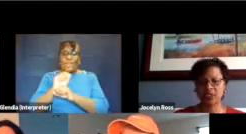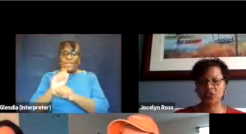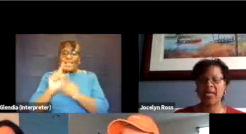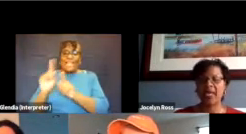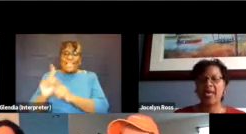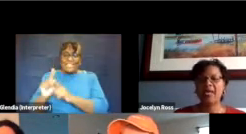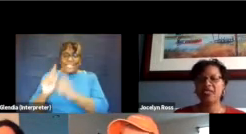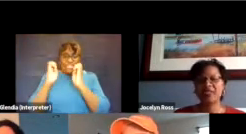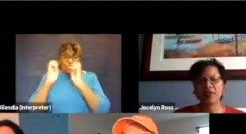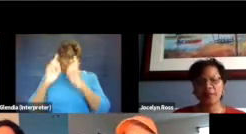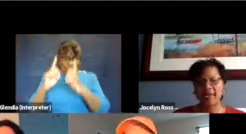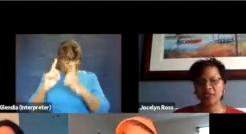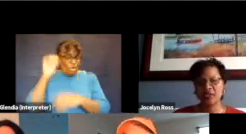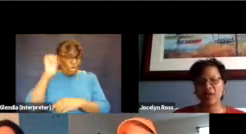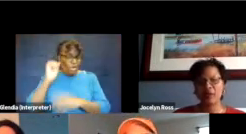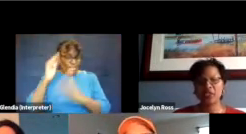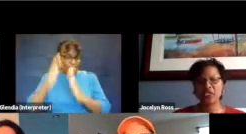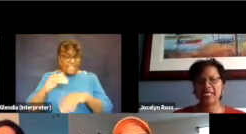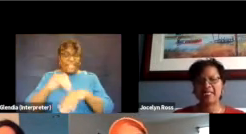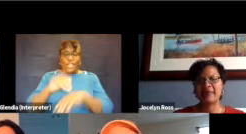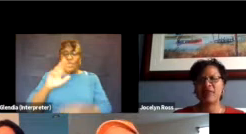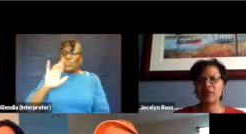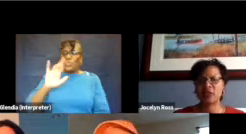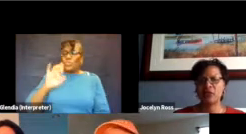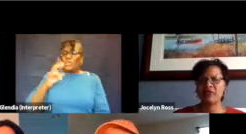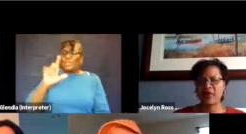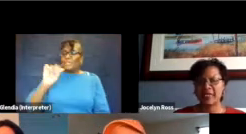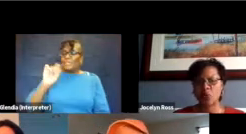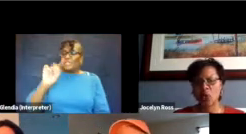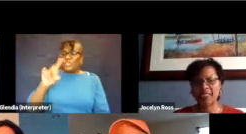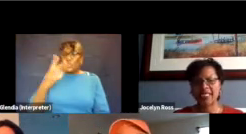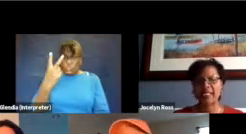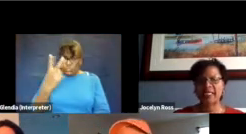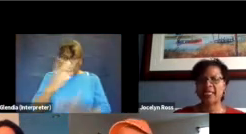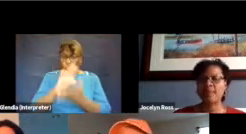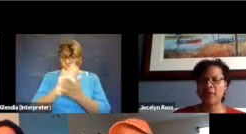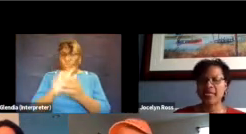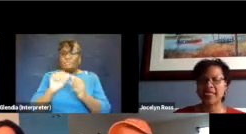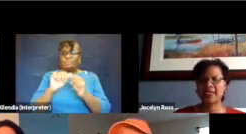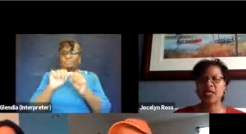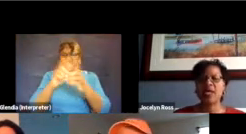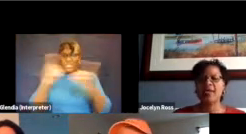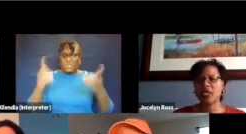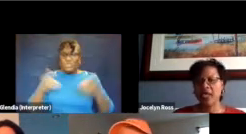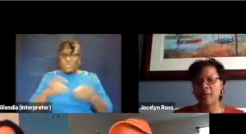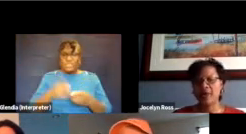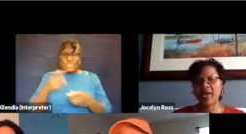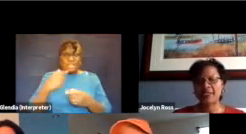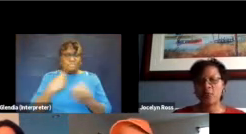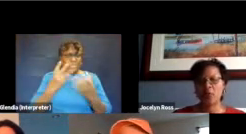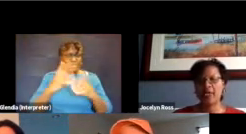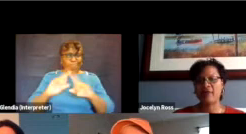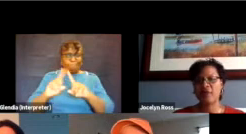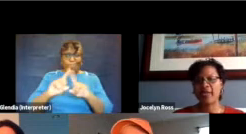School District. And she's very passionate about what she does and feels that through the various work settings and experiences, she can help